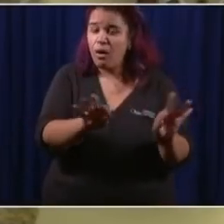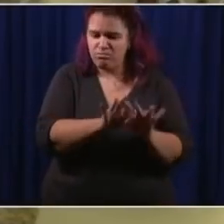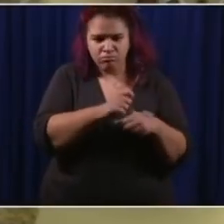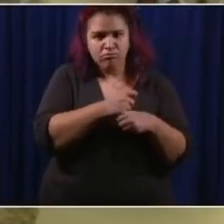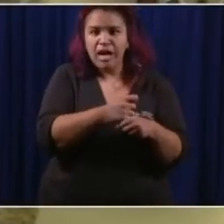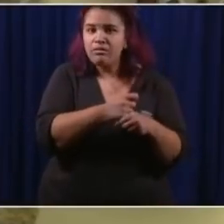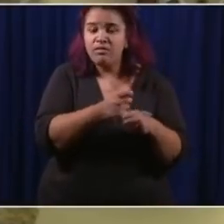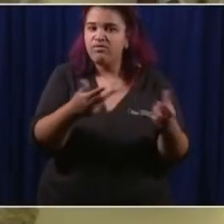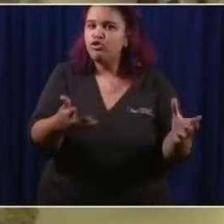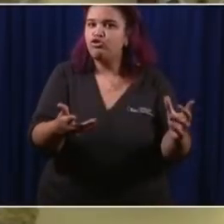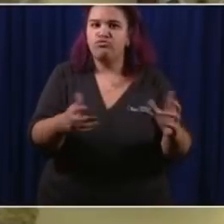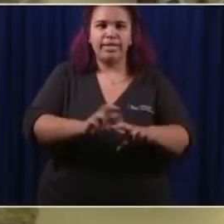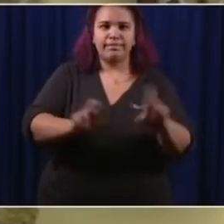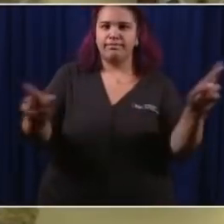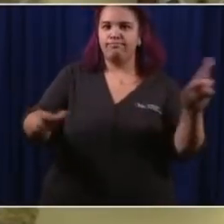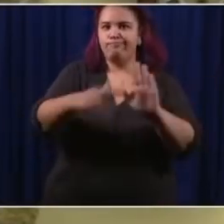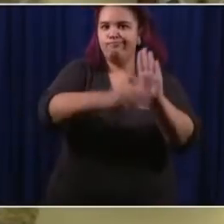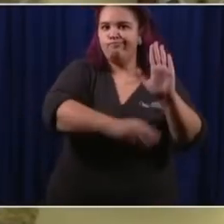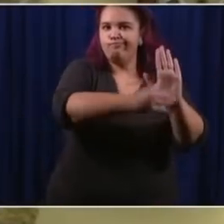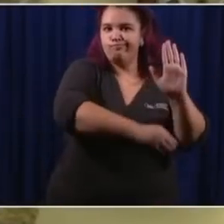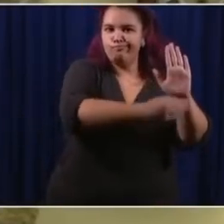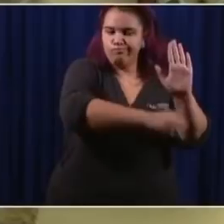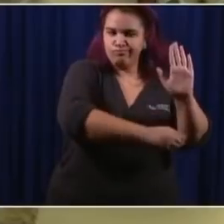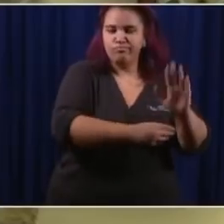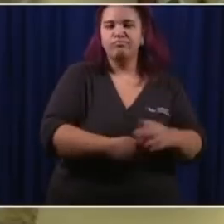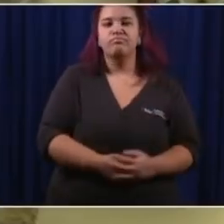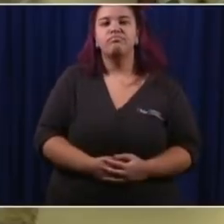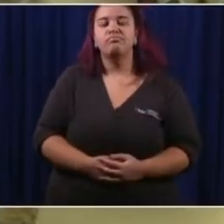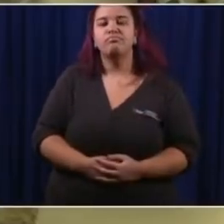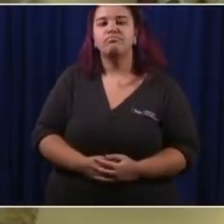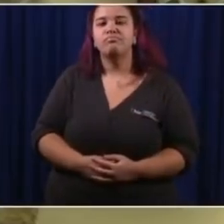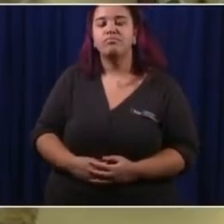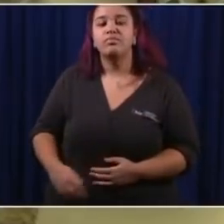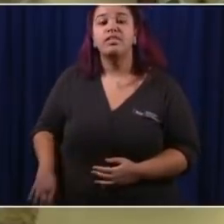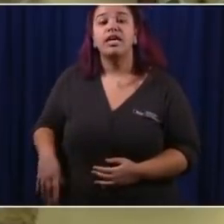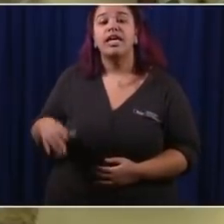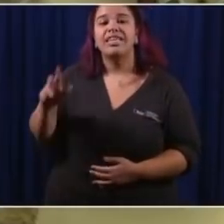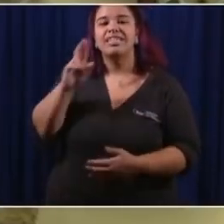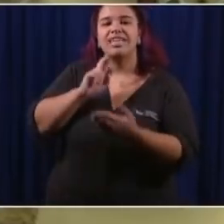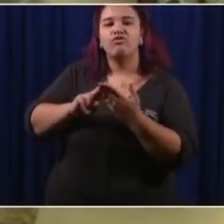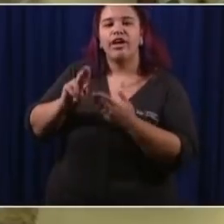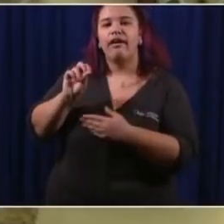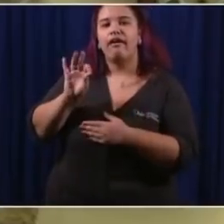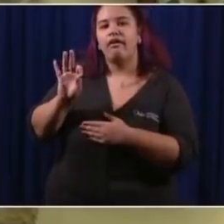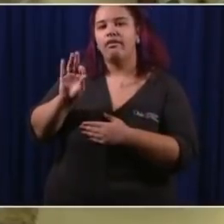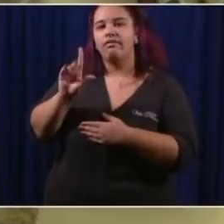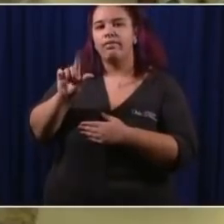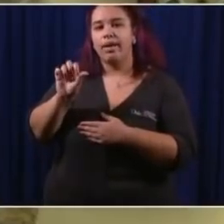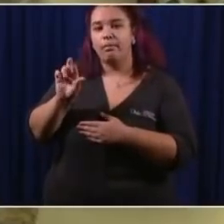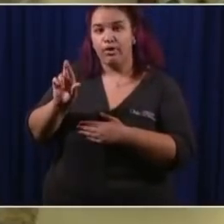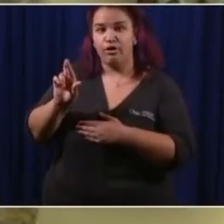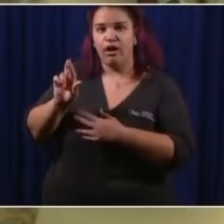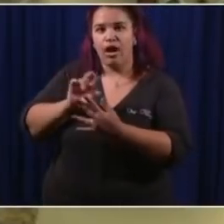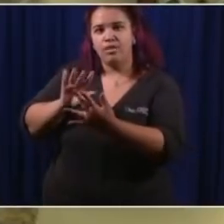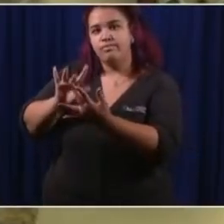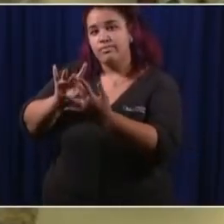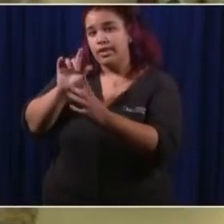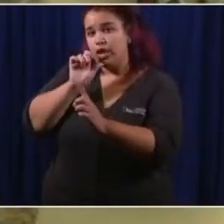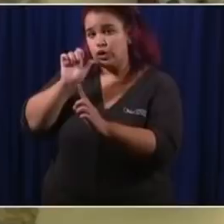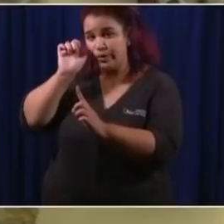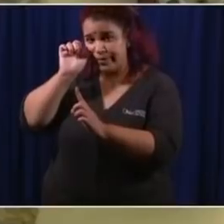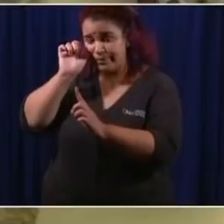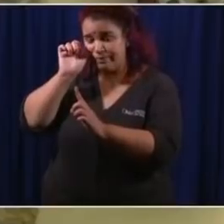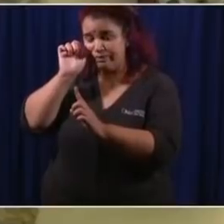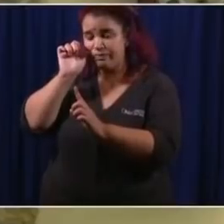And, I talked to the labor secretary actually yesterday about that. My team tells me